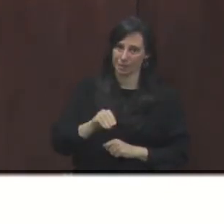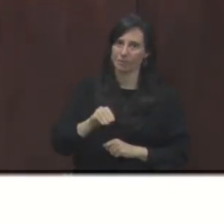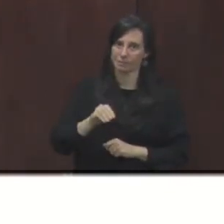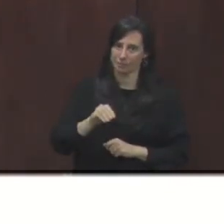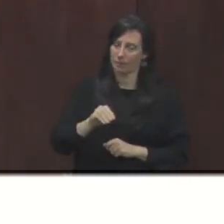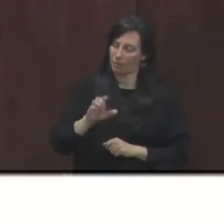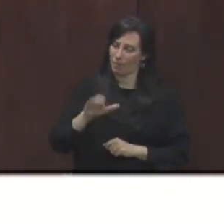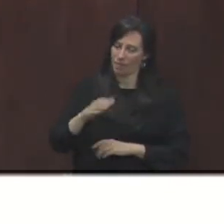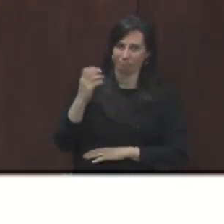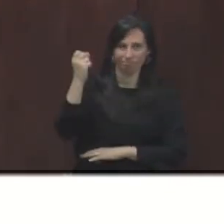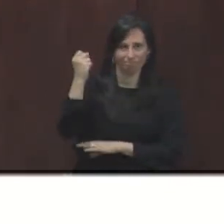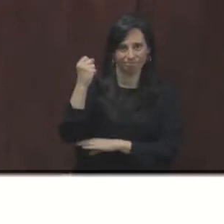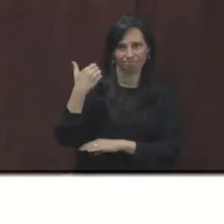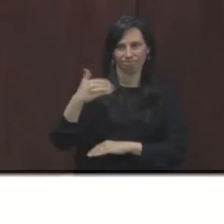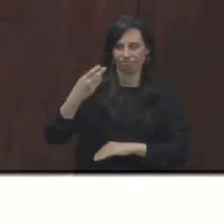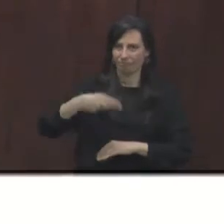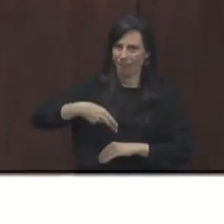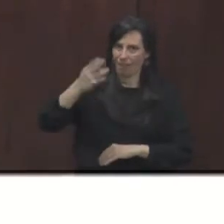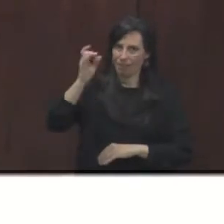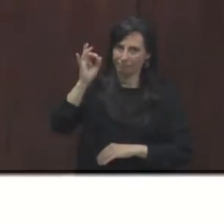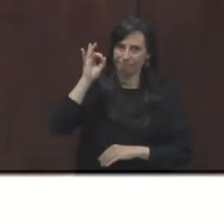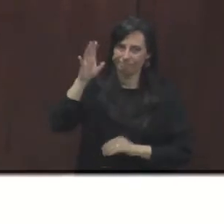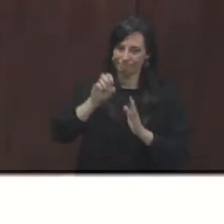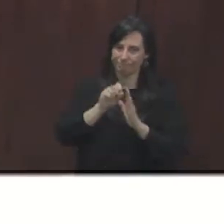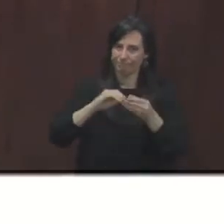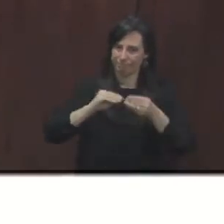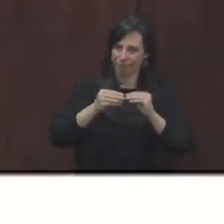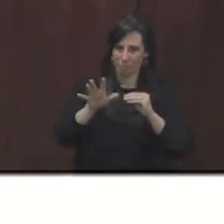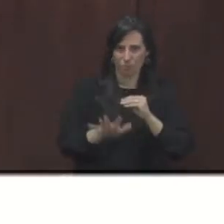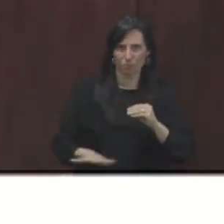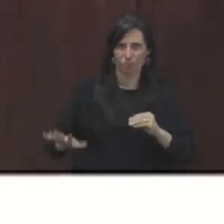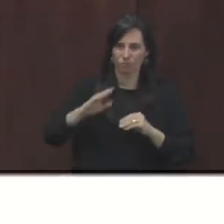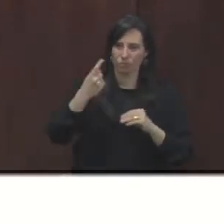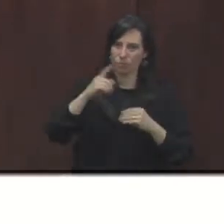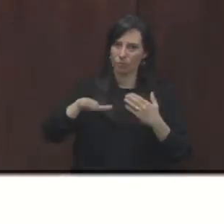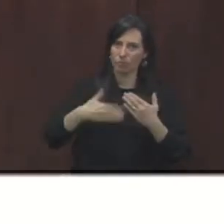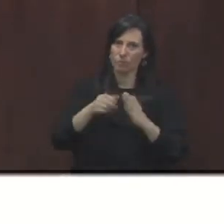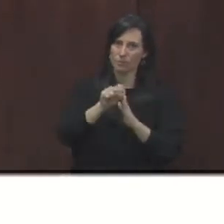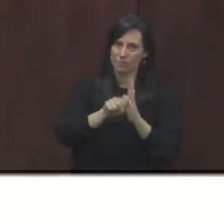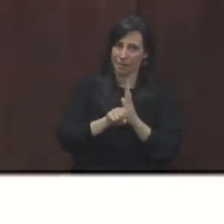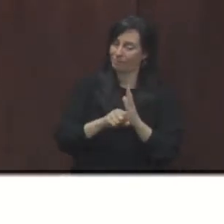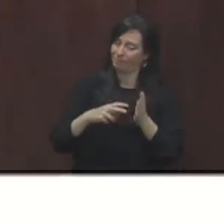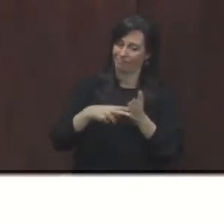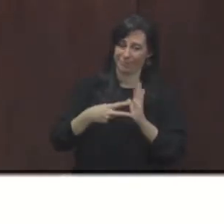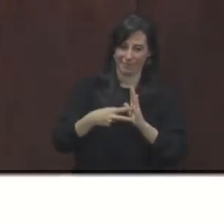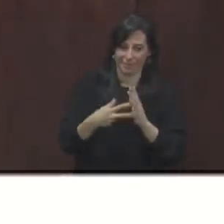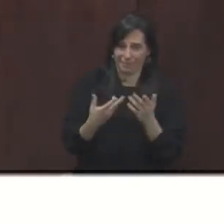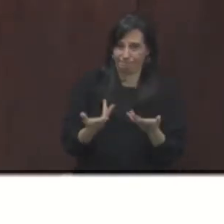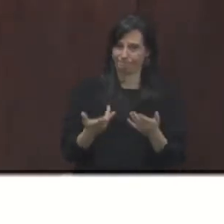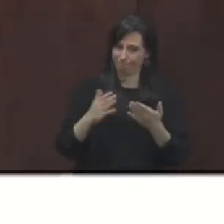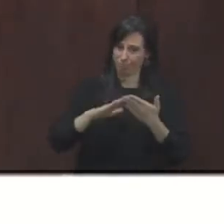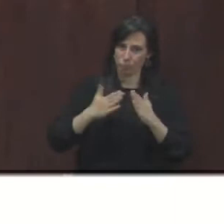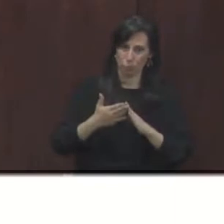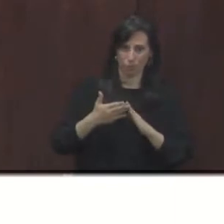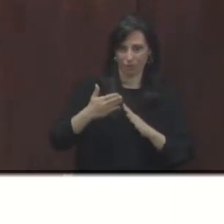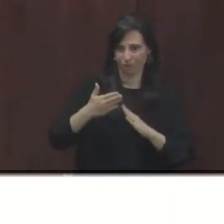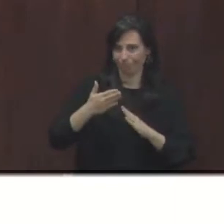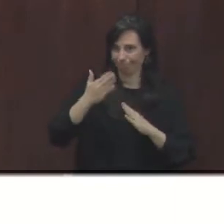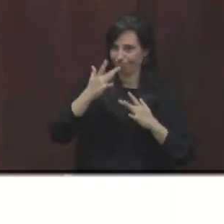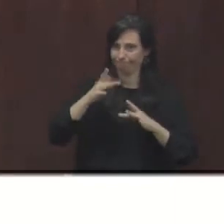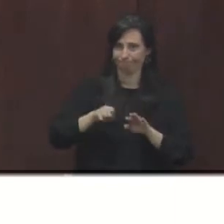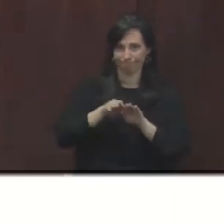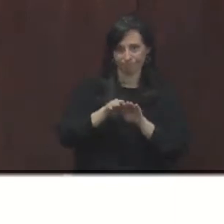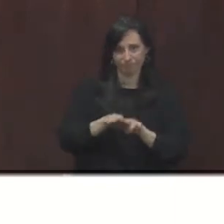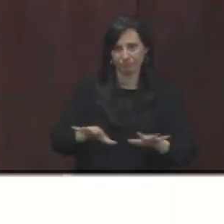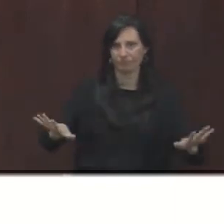Record high percent positivity across the state, very indicative of increased community spread throughout our state and more